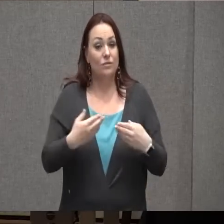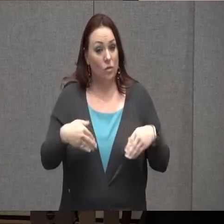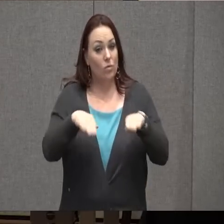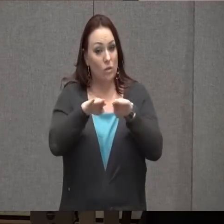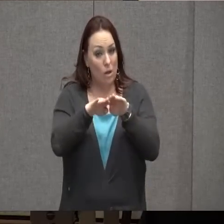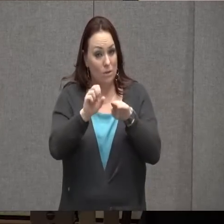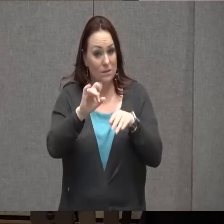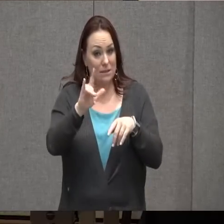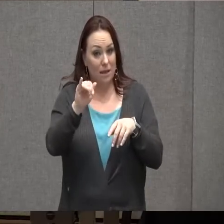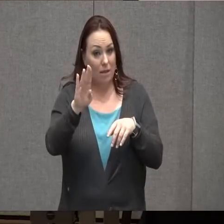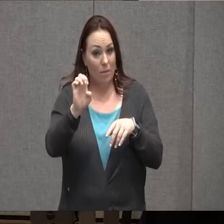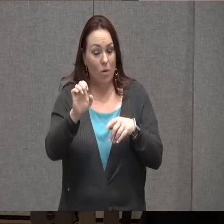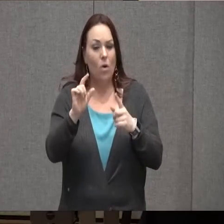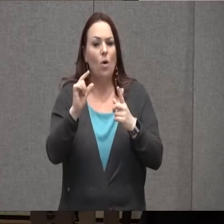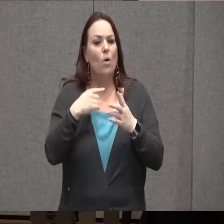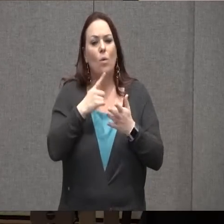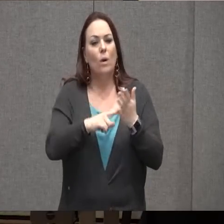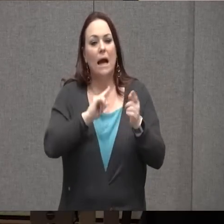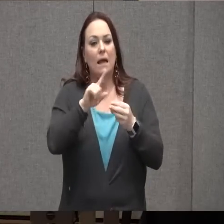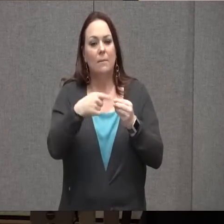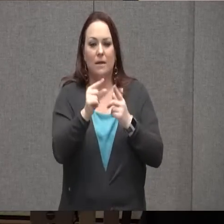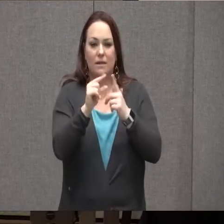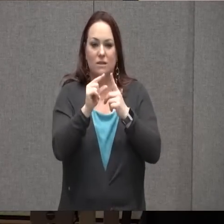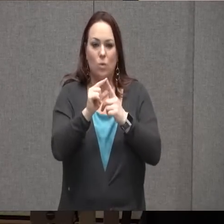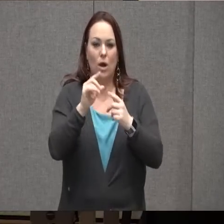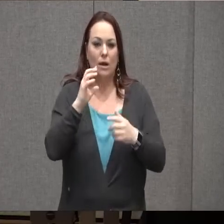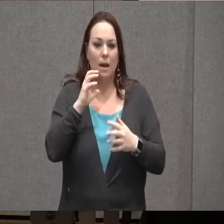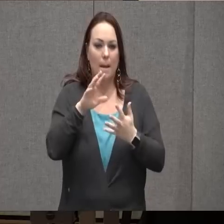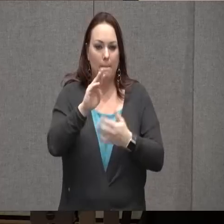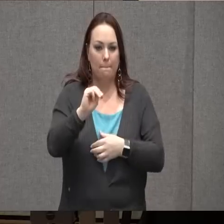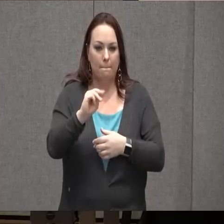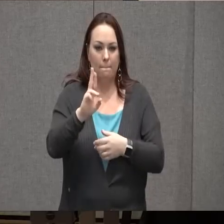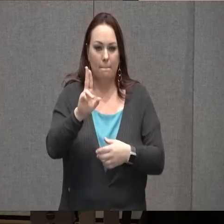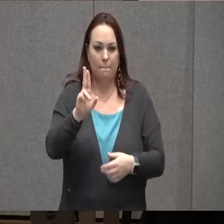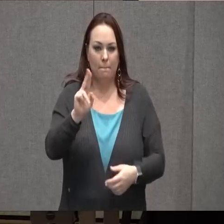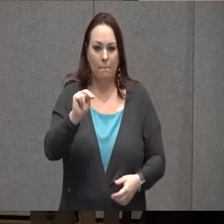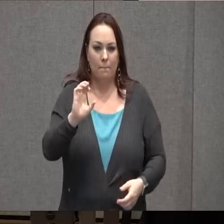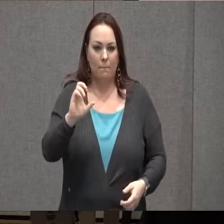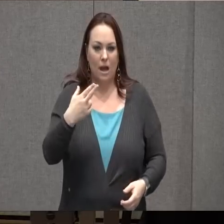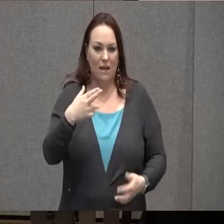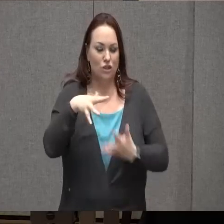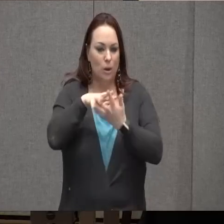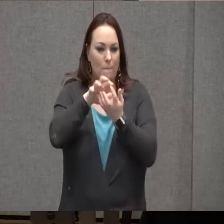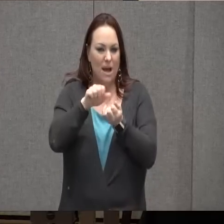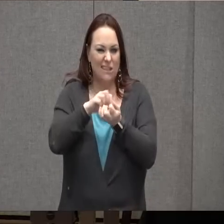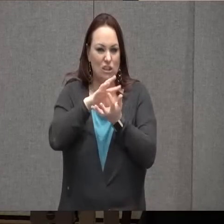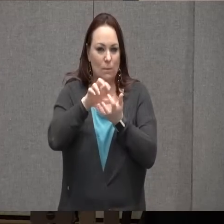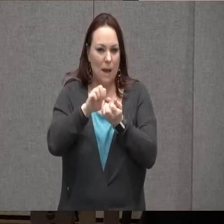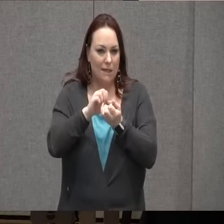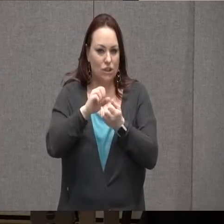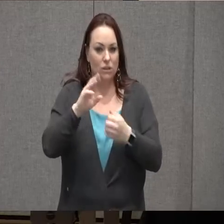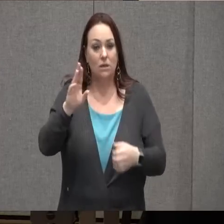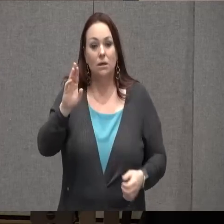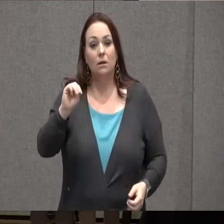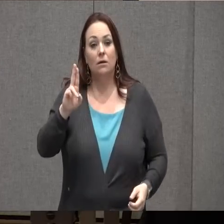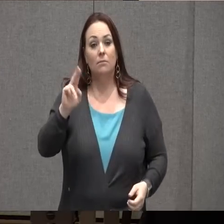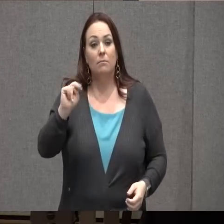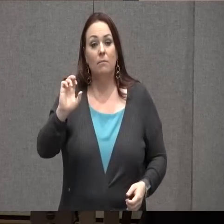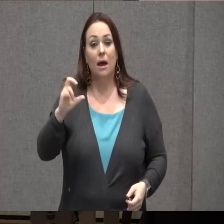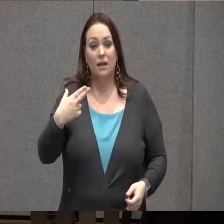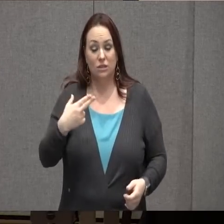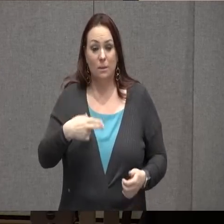word munch? Let's munch on some chips. Munch. Let's tap that one